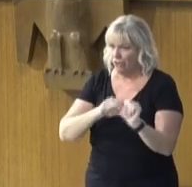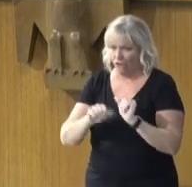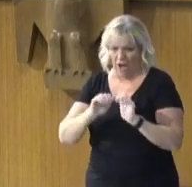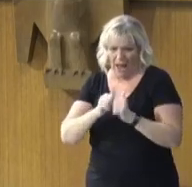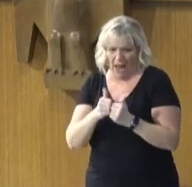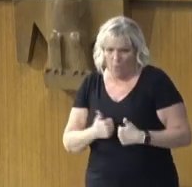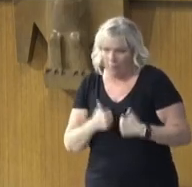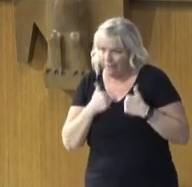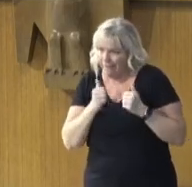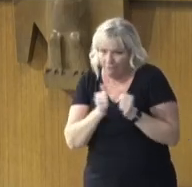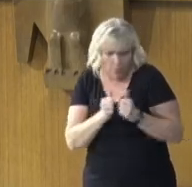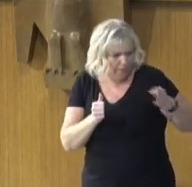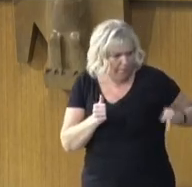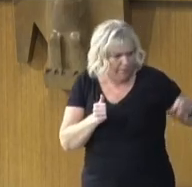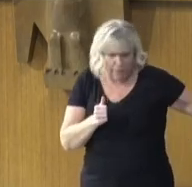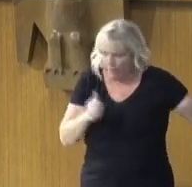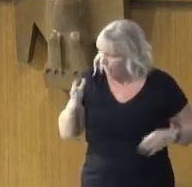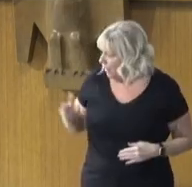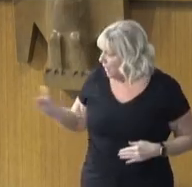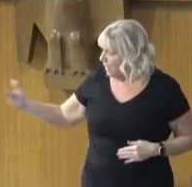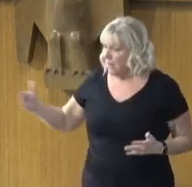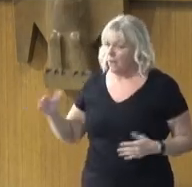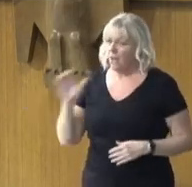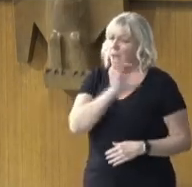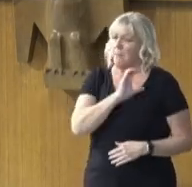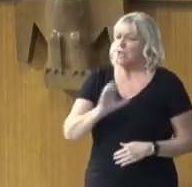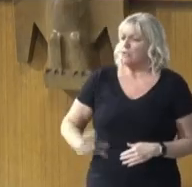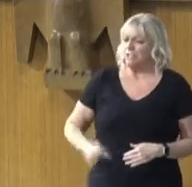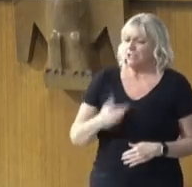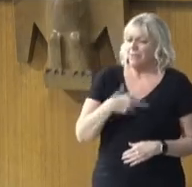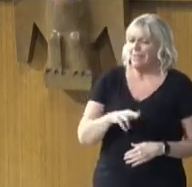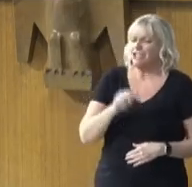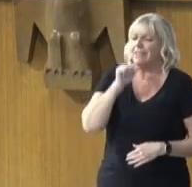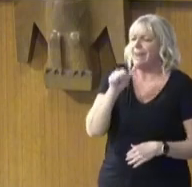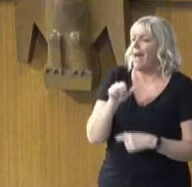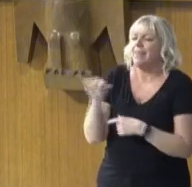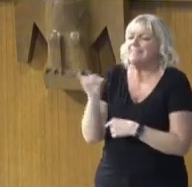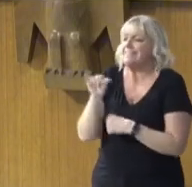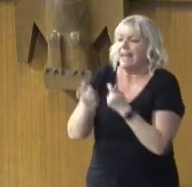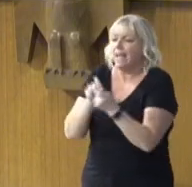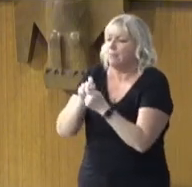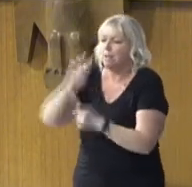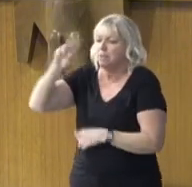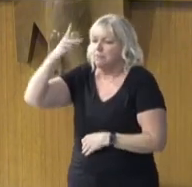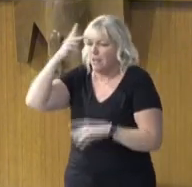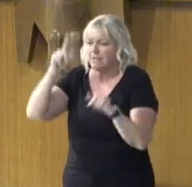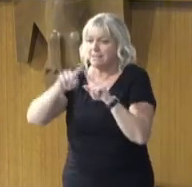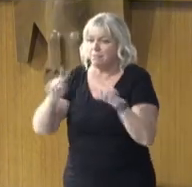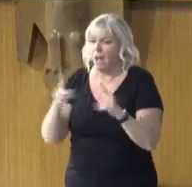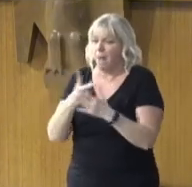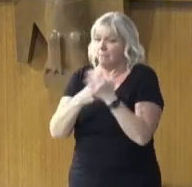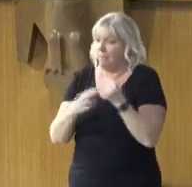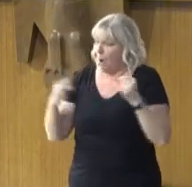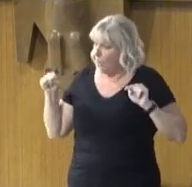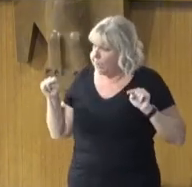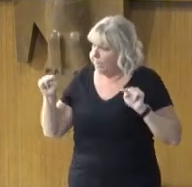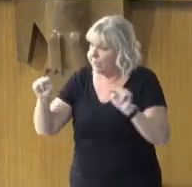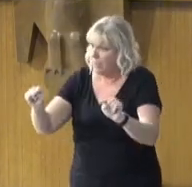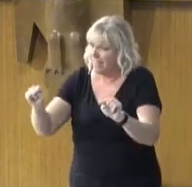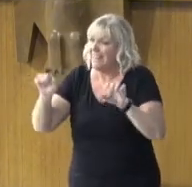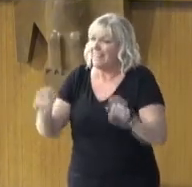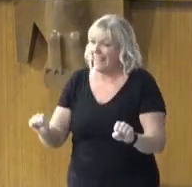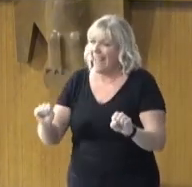Christianity is not the same as politics, but both Christianity and politics are in the same conversation.